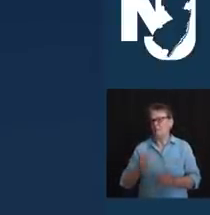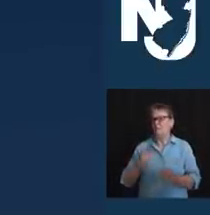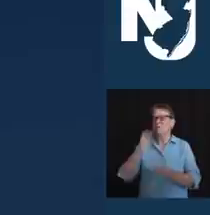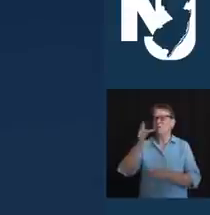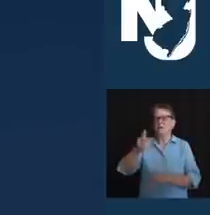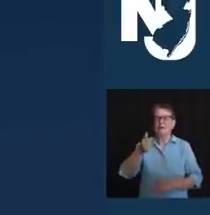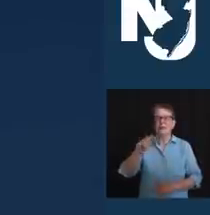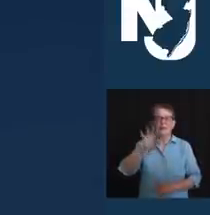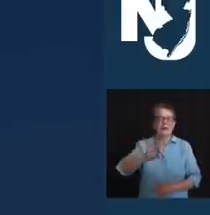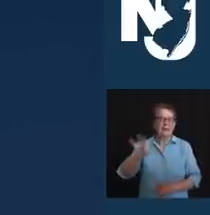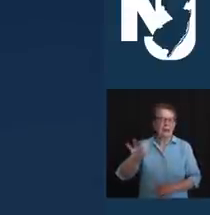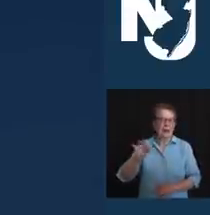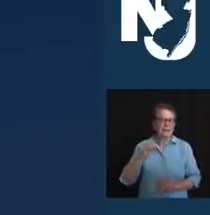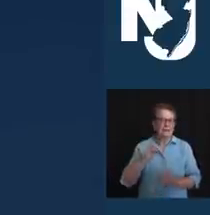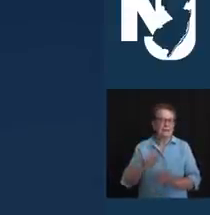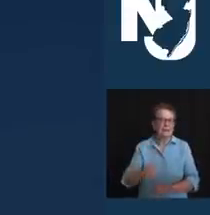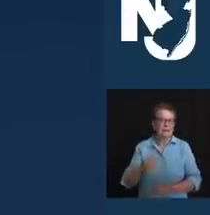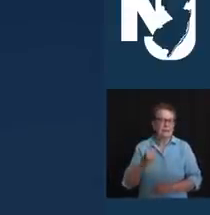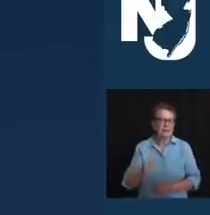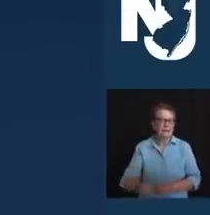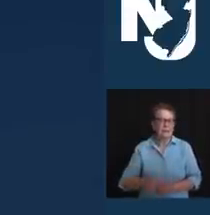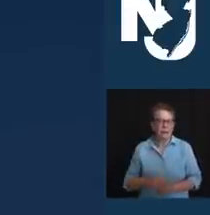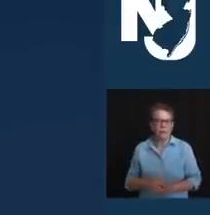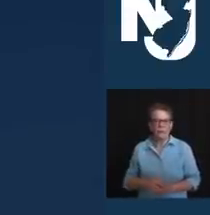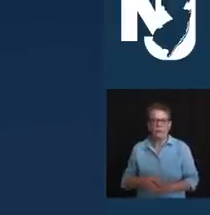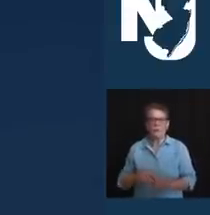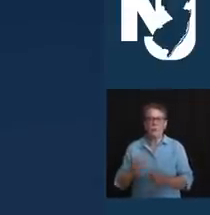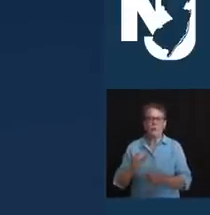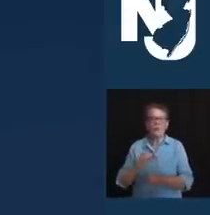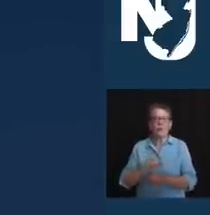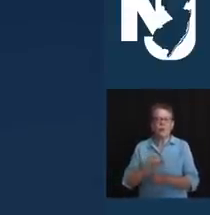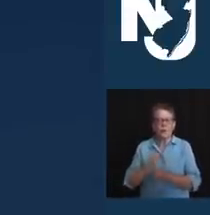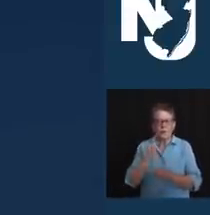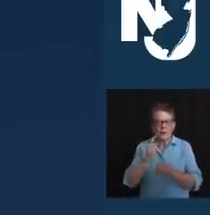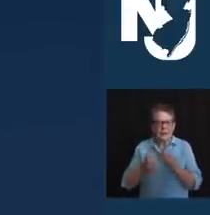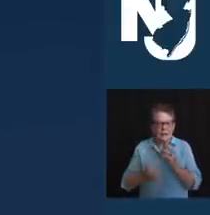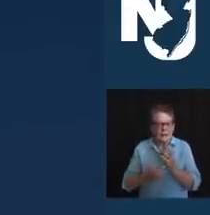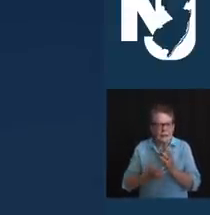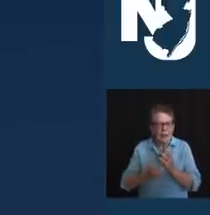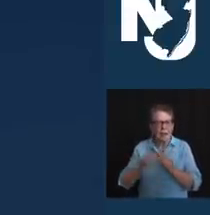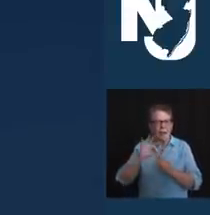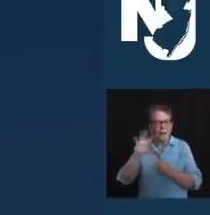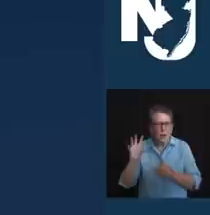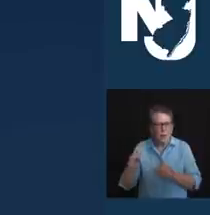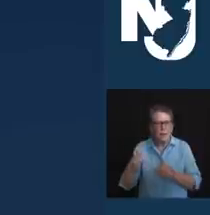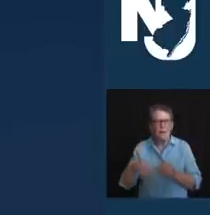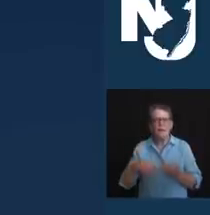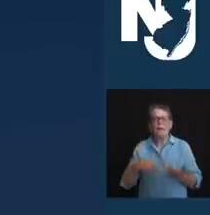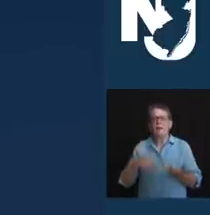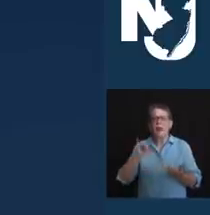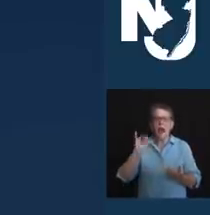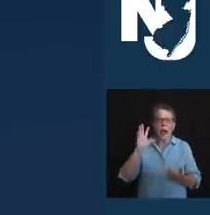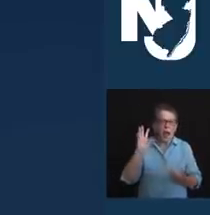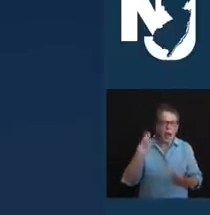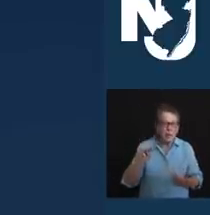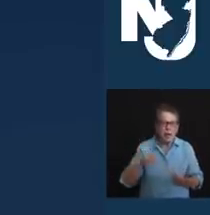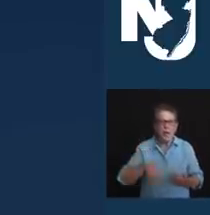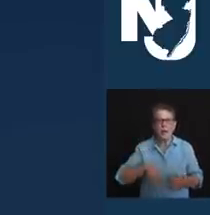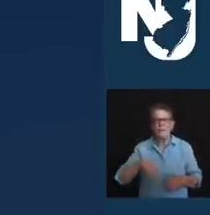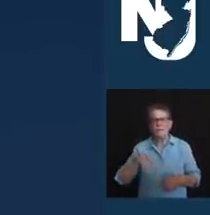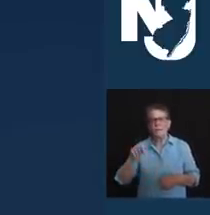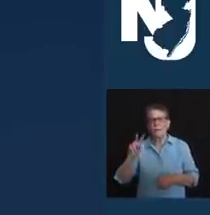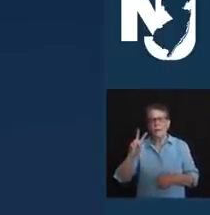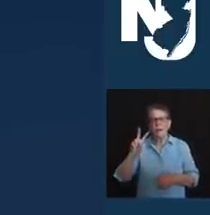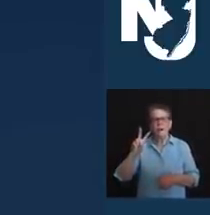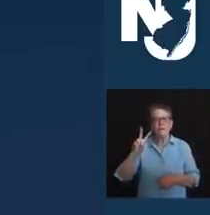called New Jersey home, including IBM and Vonage, and was most recently a fiber customer service